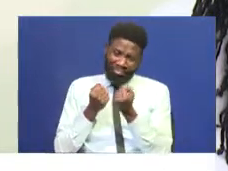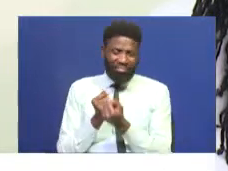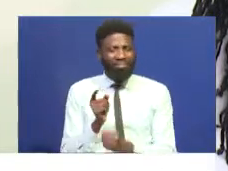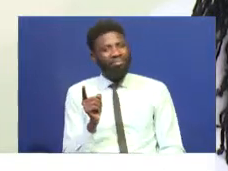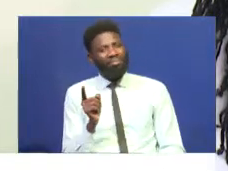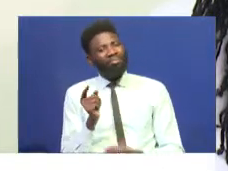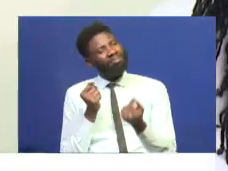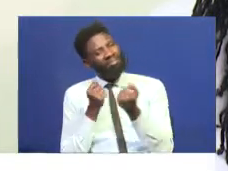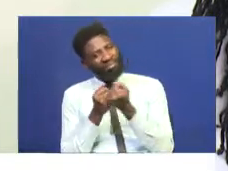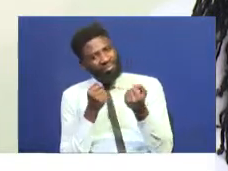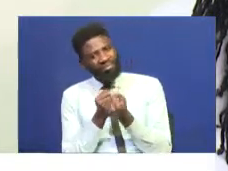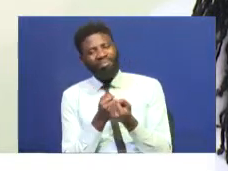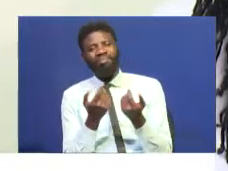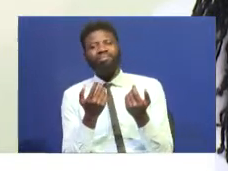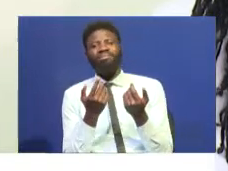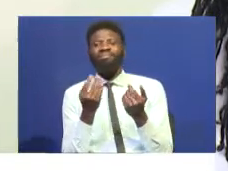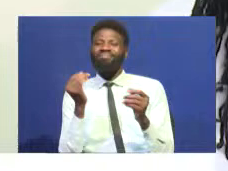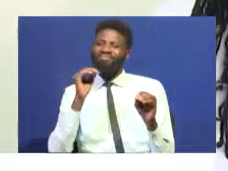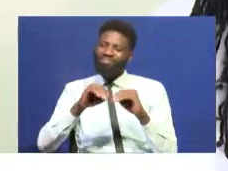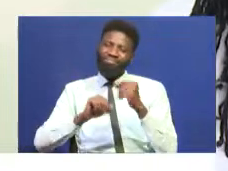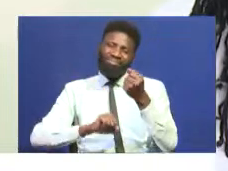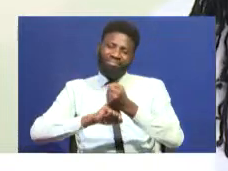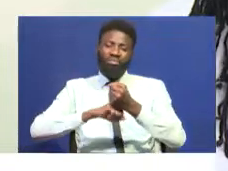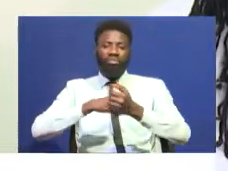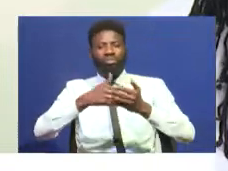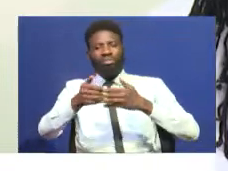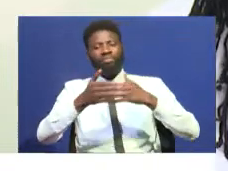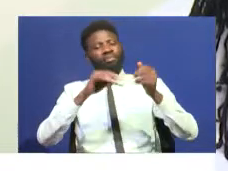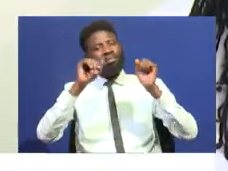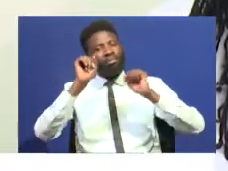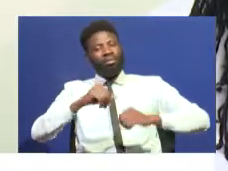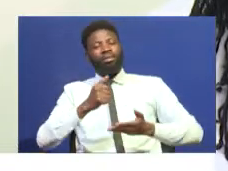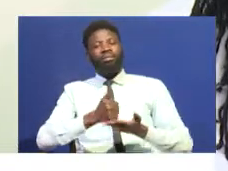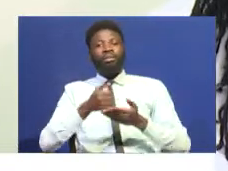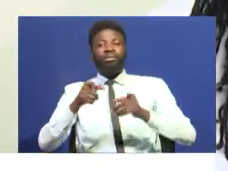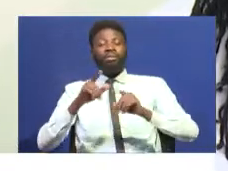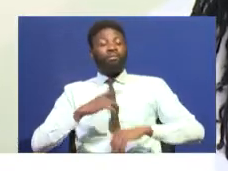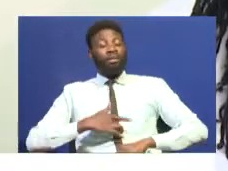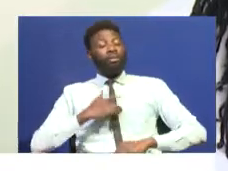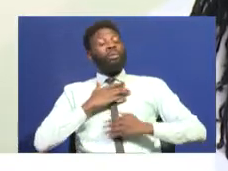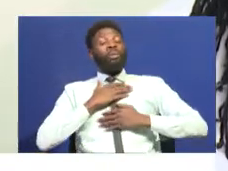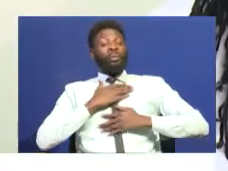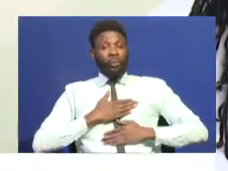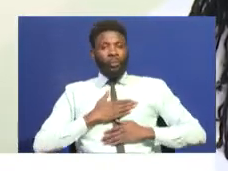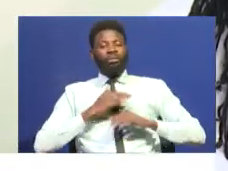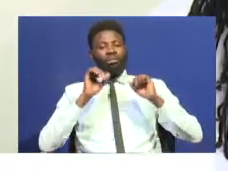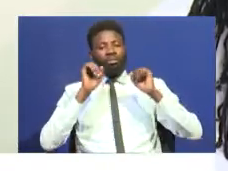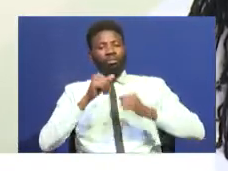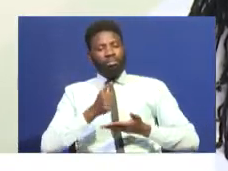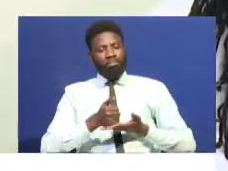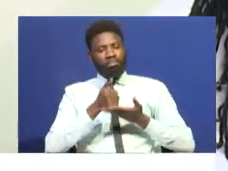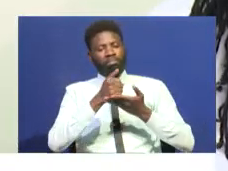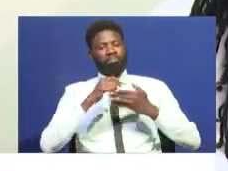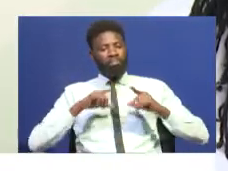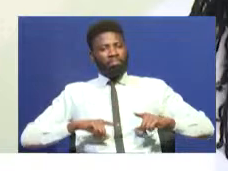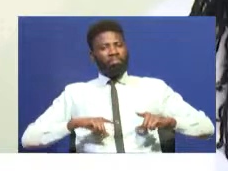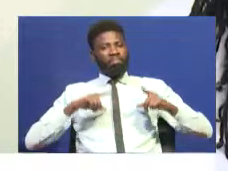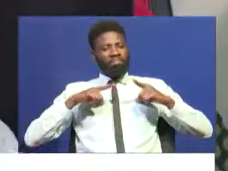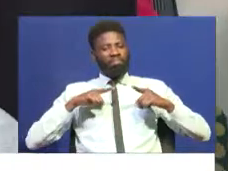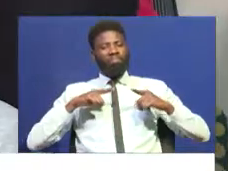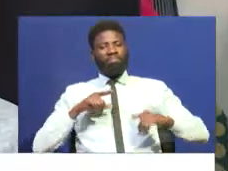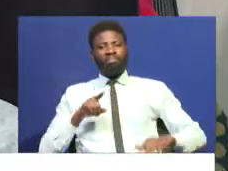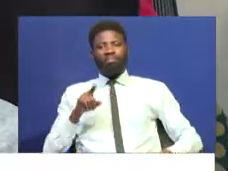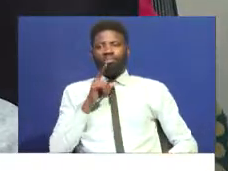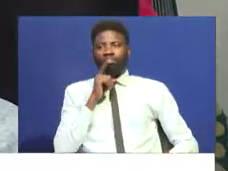sponsor her. Give her as much as you can to give her that satisfaction that she is going to make a difference in the life of this young